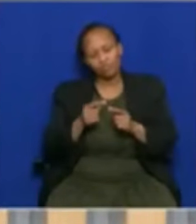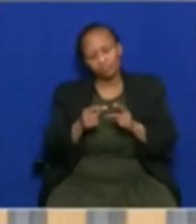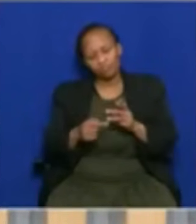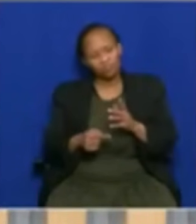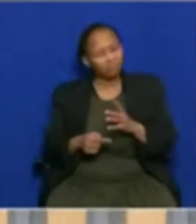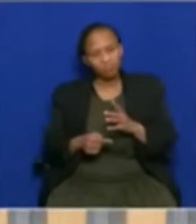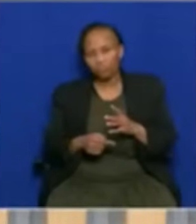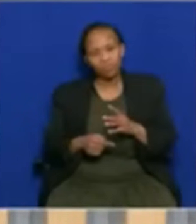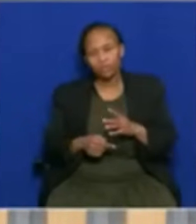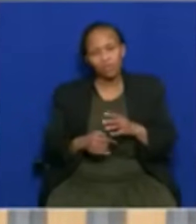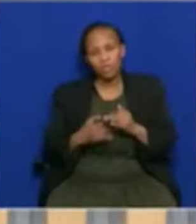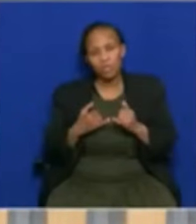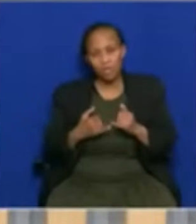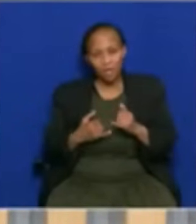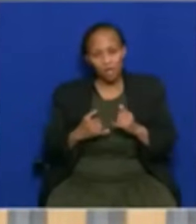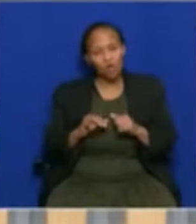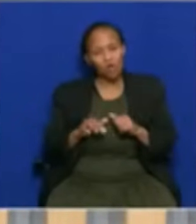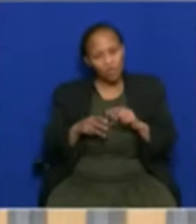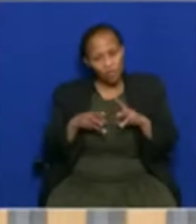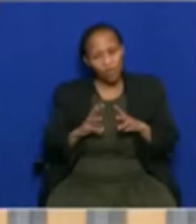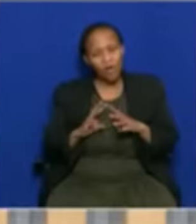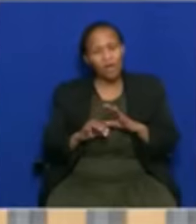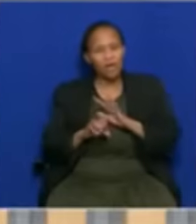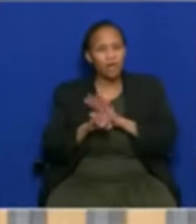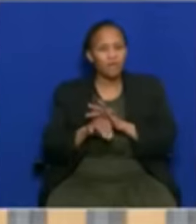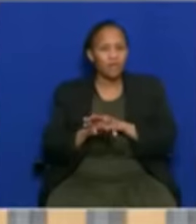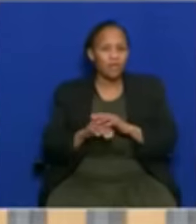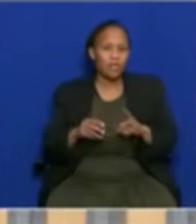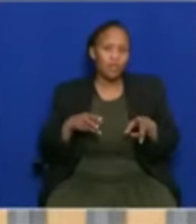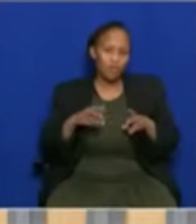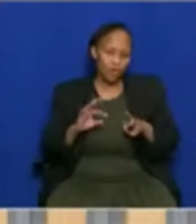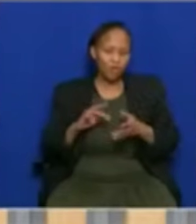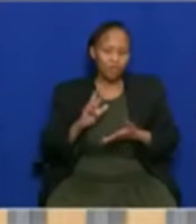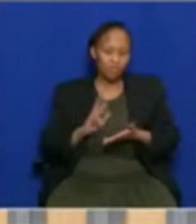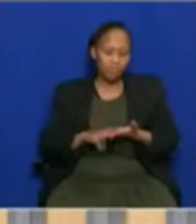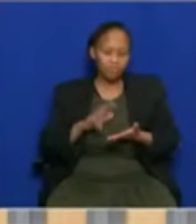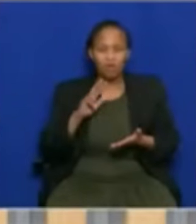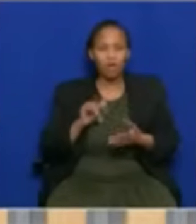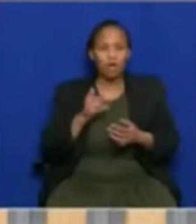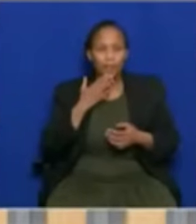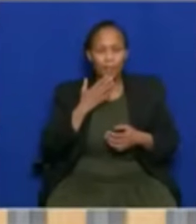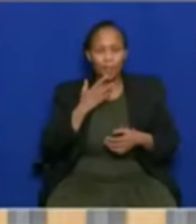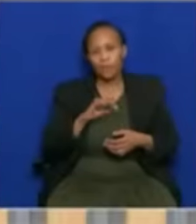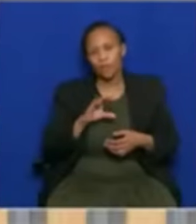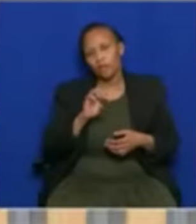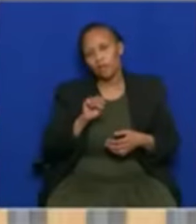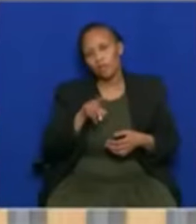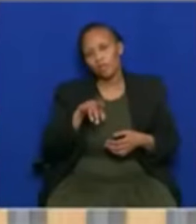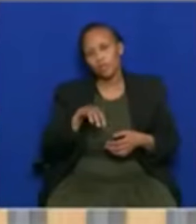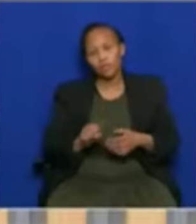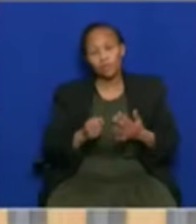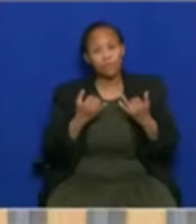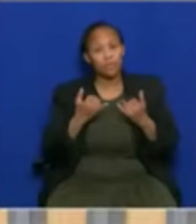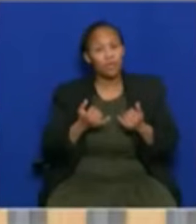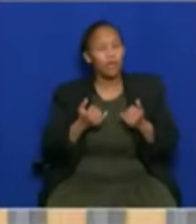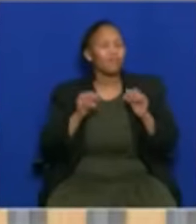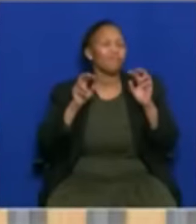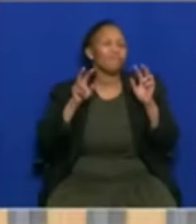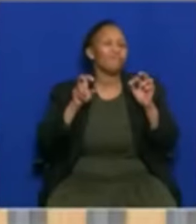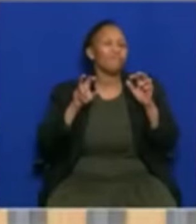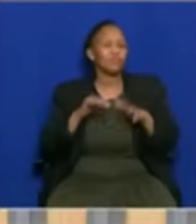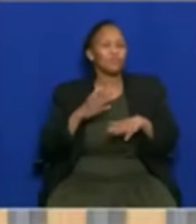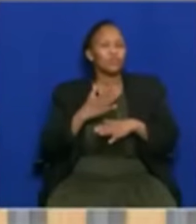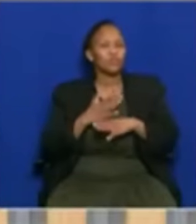advertised and as approved by SAPS. When we get to the job requirements, you will see that the things